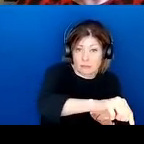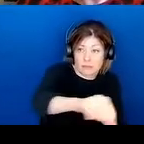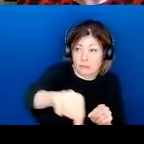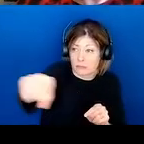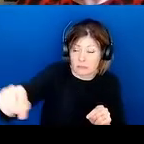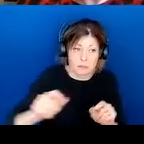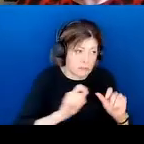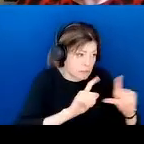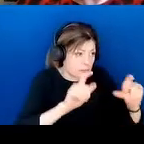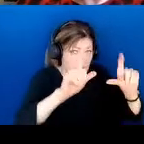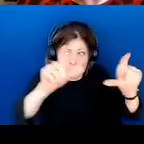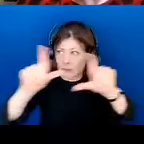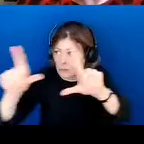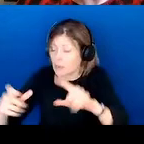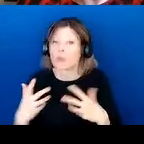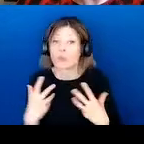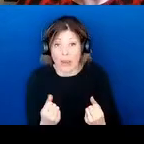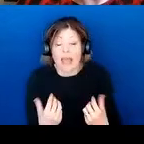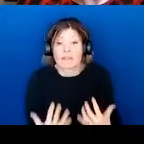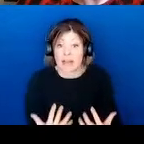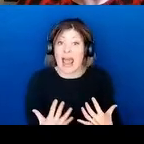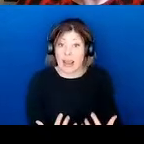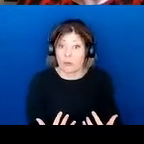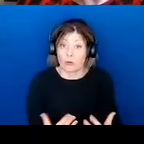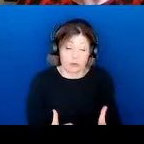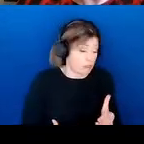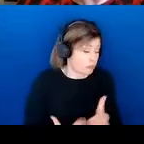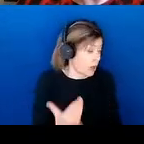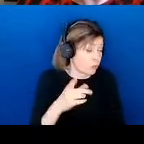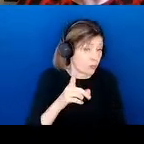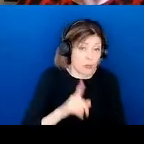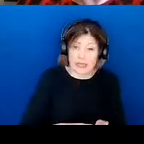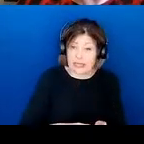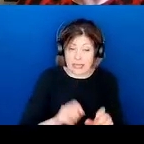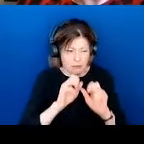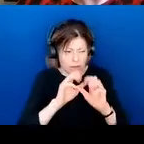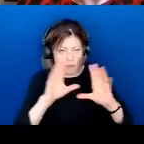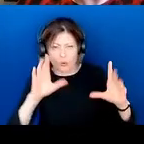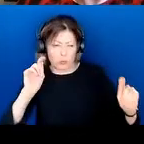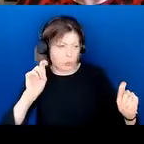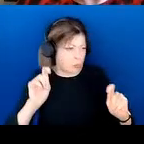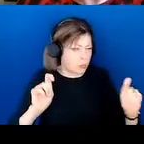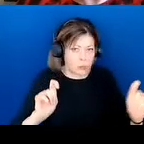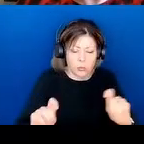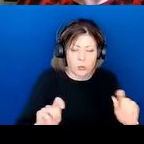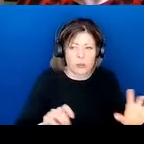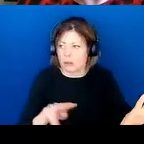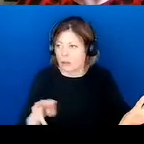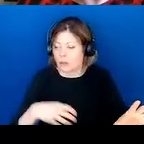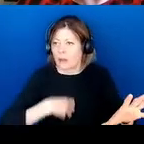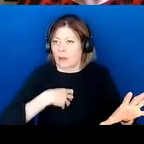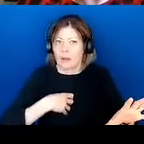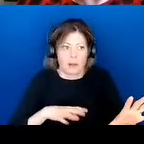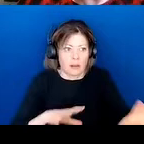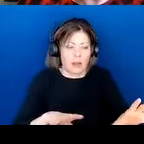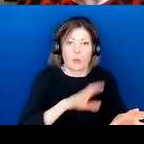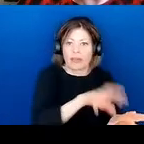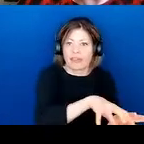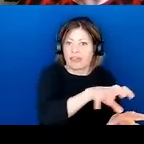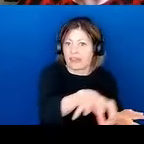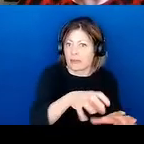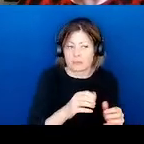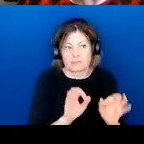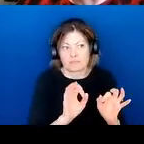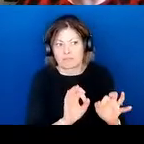scenes, continually changing, surprising, and mystifying, with stopping points to enjoy a